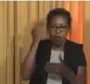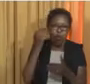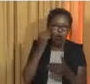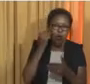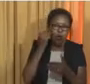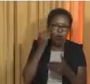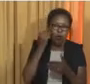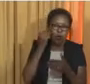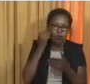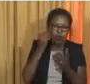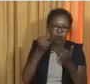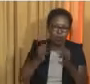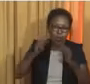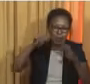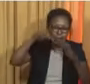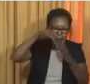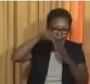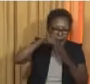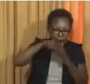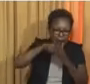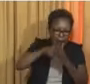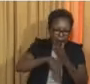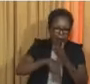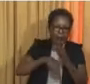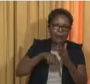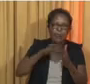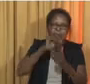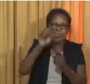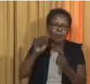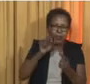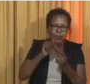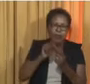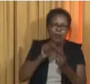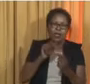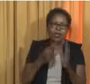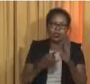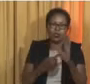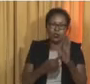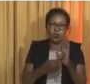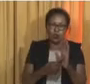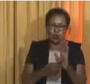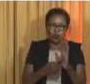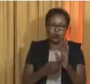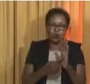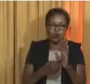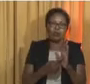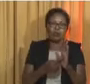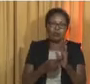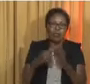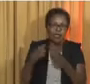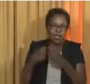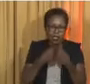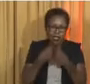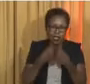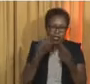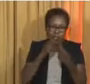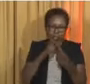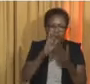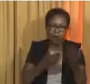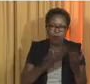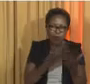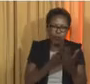detailed analysis and to specifically point out the actual shortcomings of the provisions of